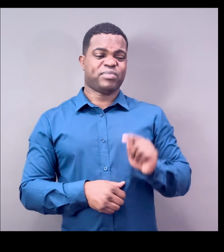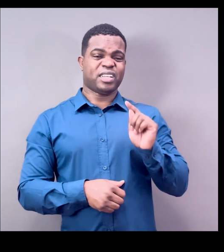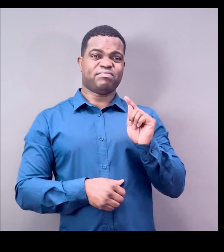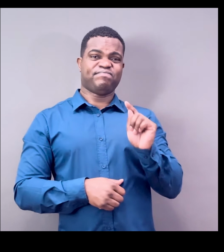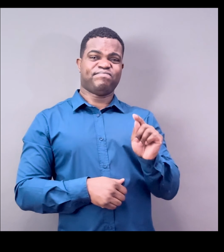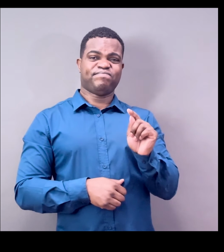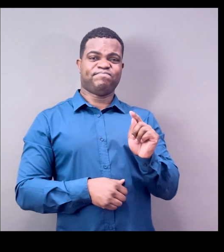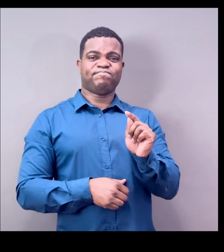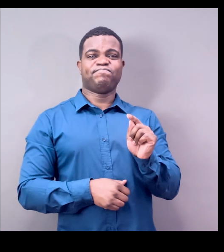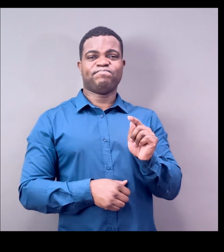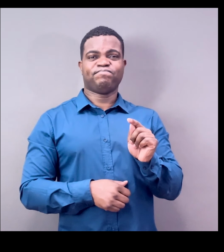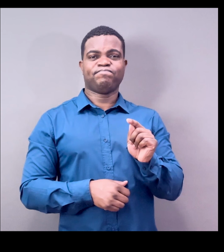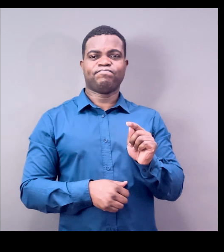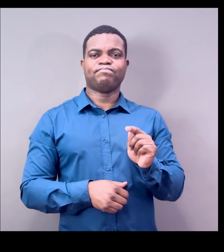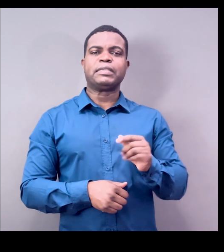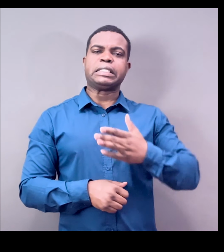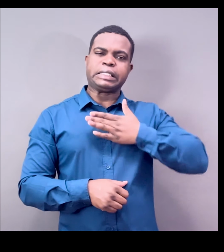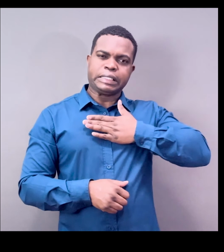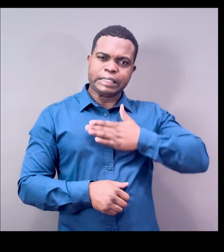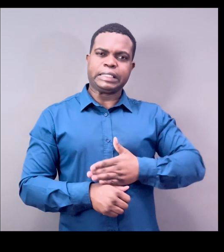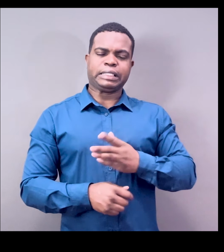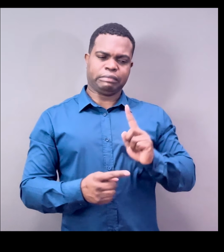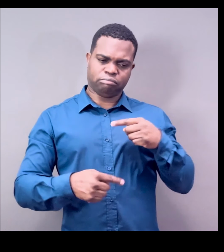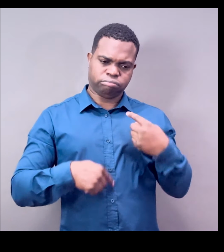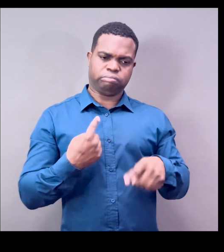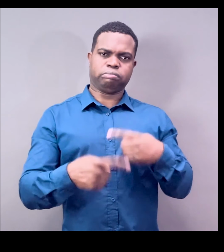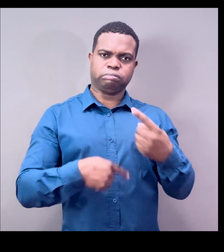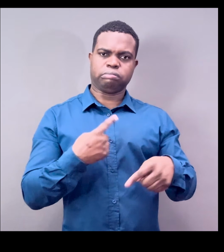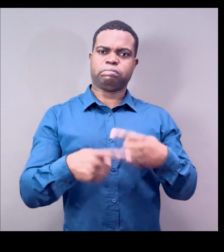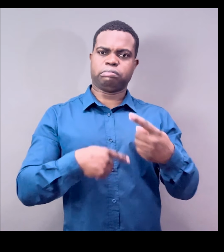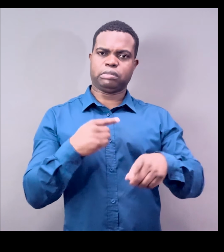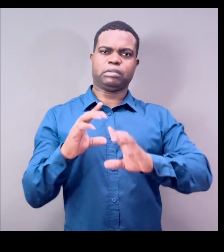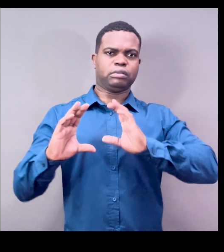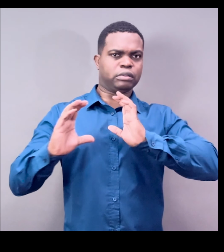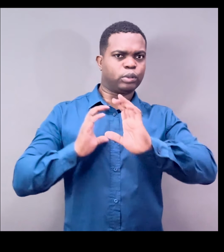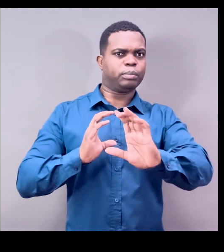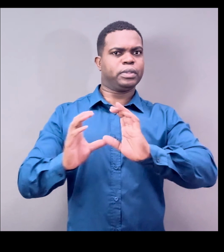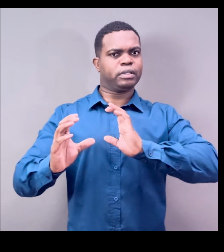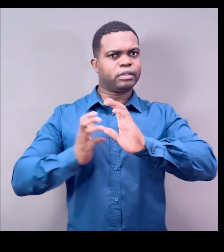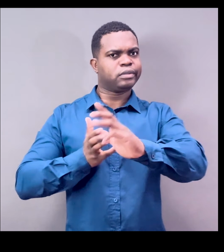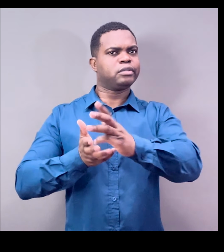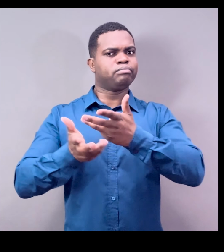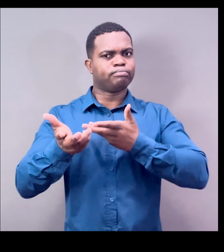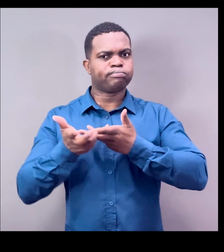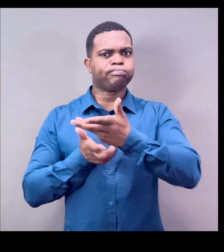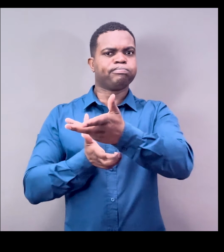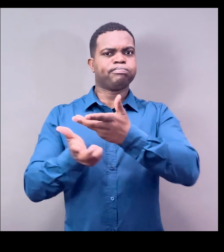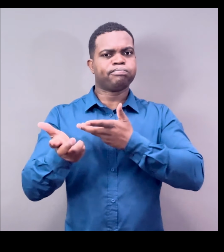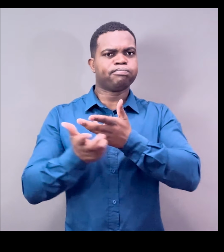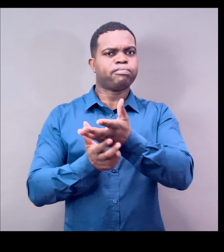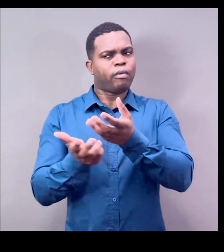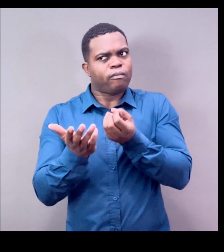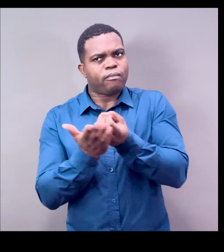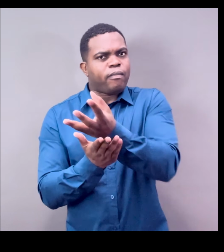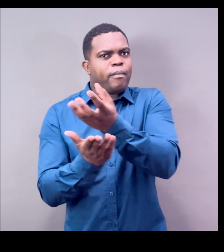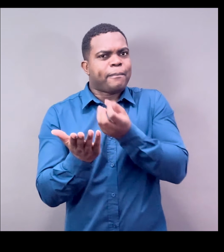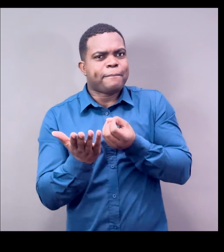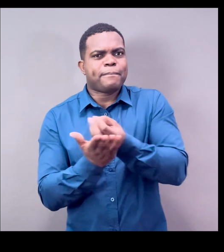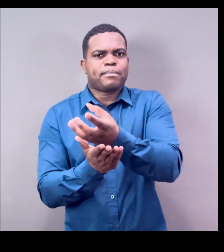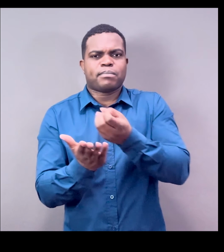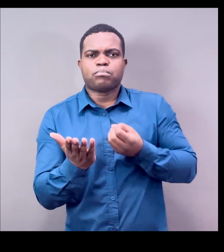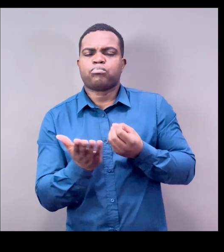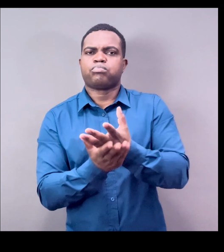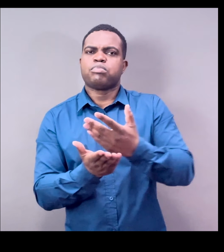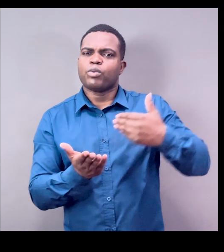high interest, you need to keep them informed. It is very important. You need to keep them informed